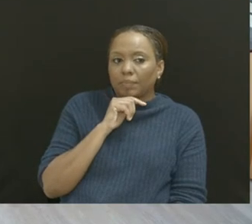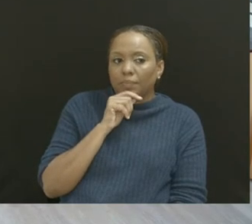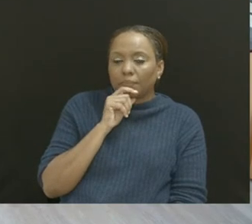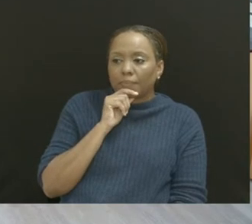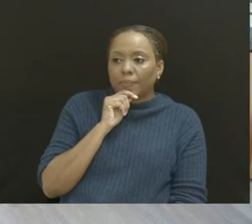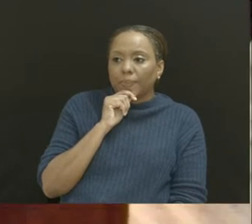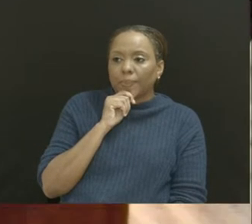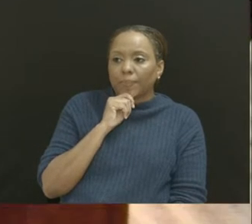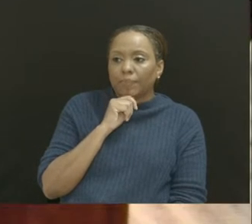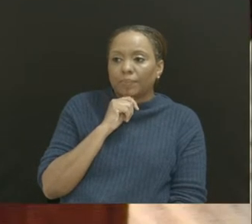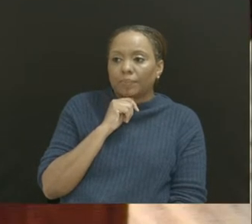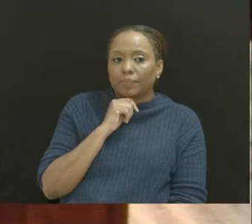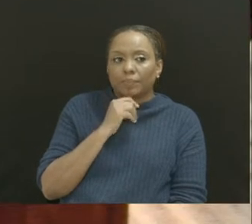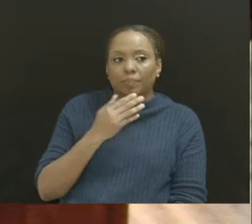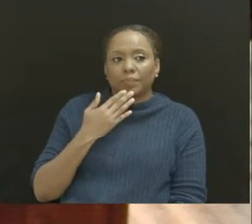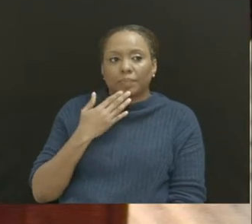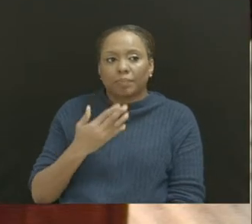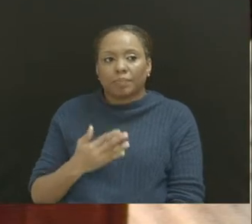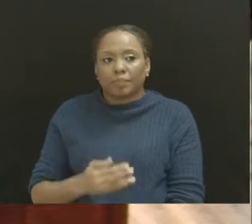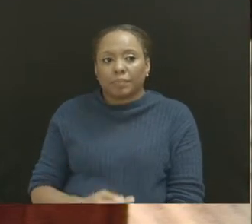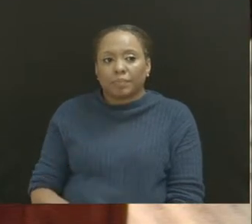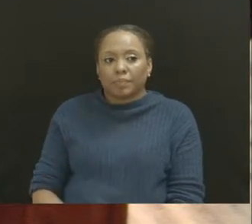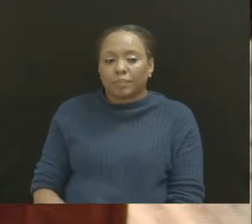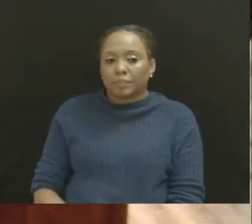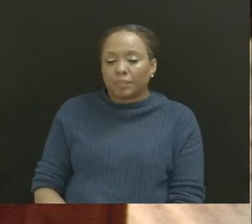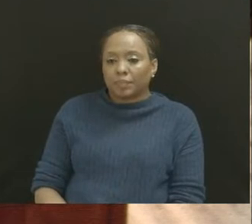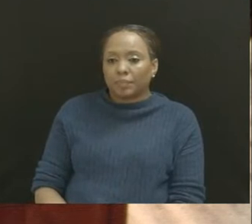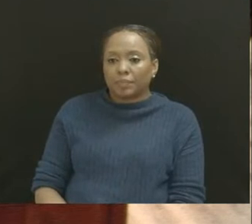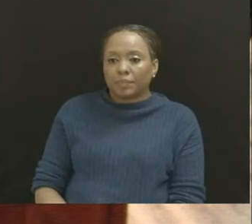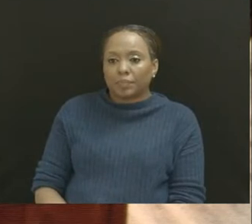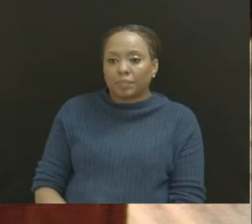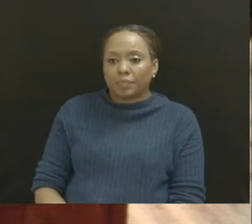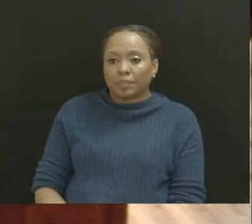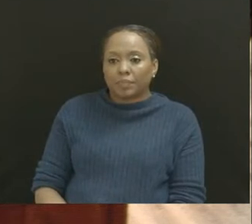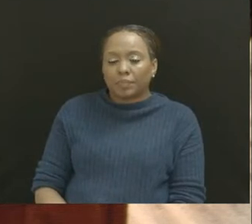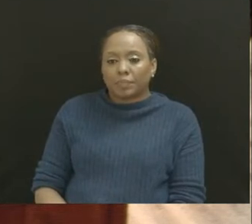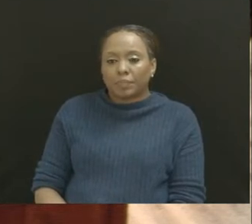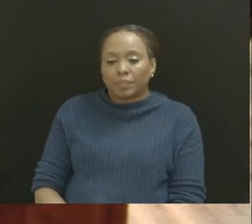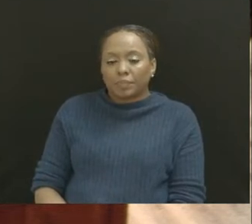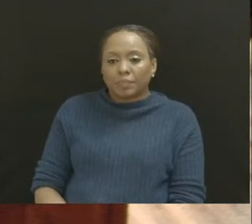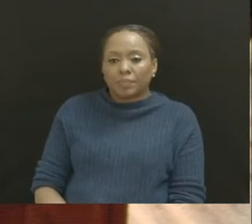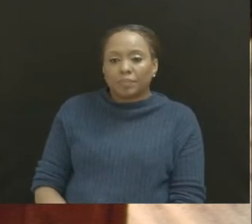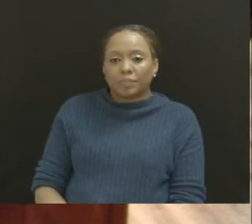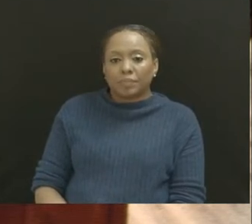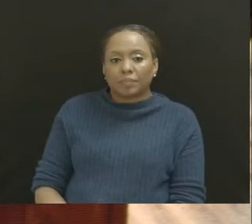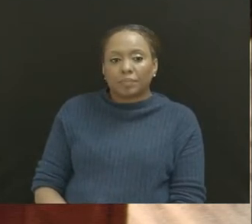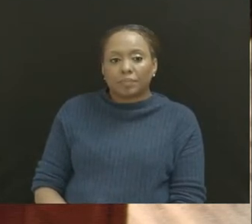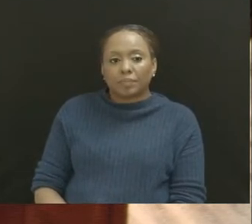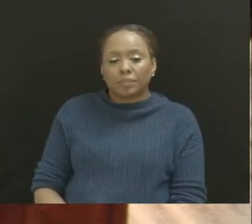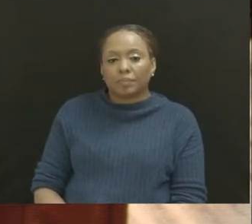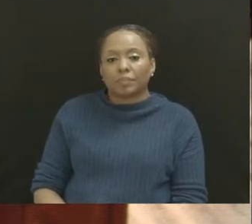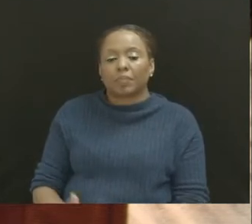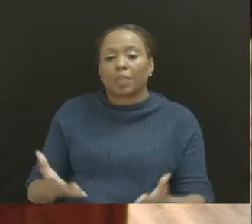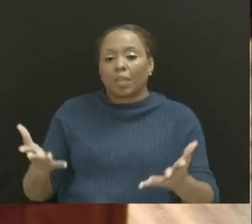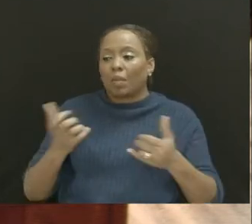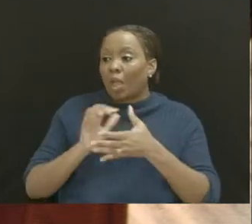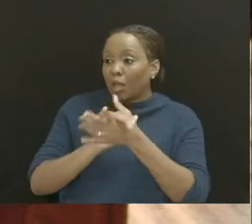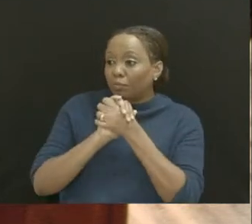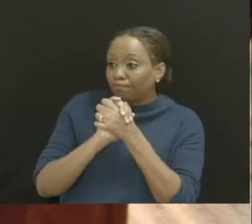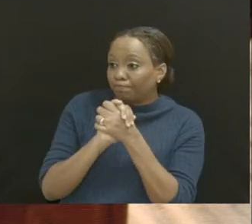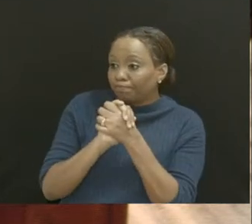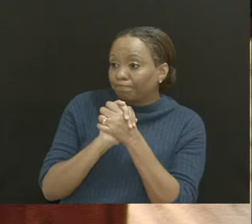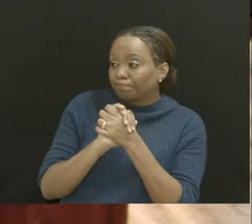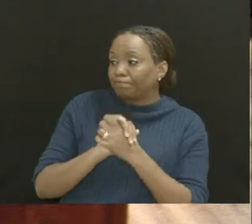Thank you very much, Madam Chair. I want to also laud the efforts of the